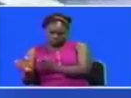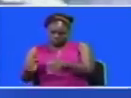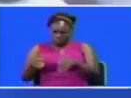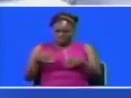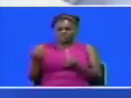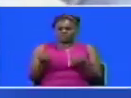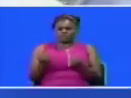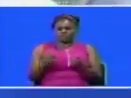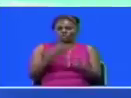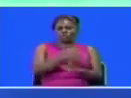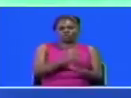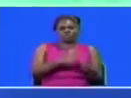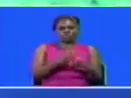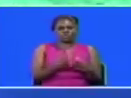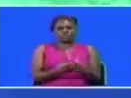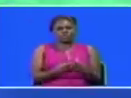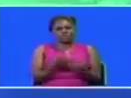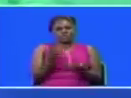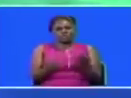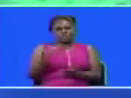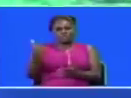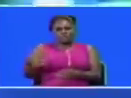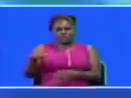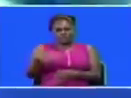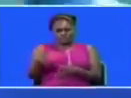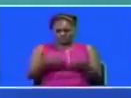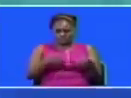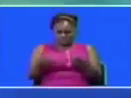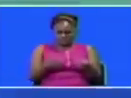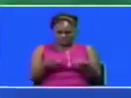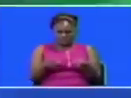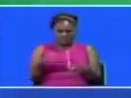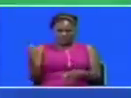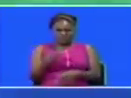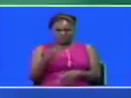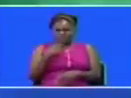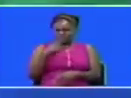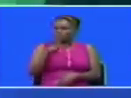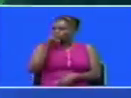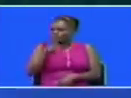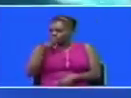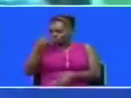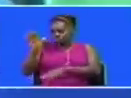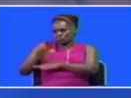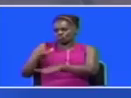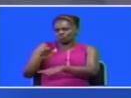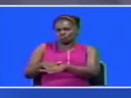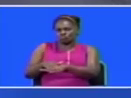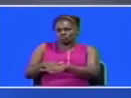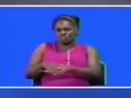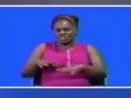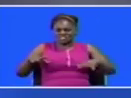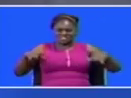ndio aende pande hiyo nyingine. Compared to any other means of transport, passengers describe tuk-tuks as convenient. Na